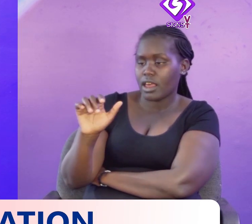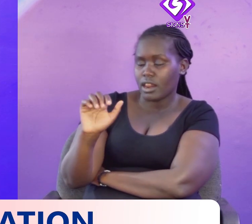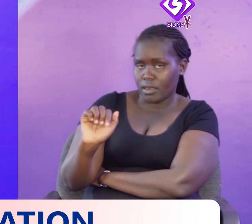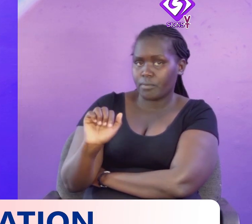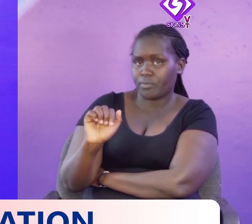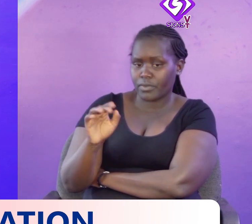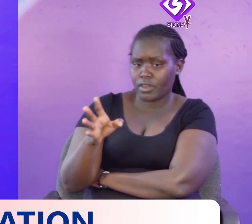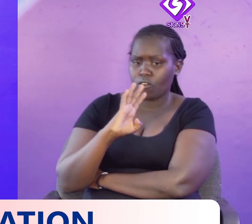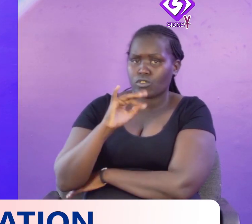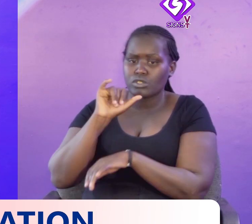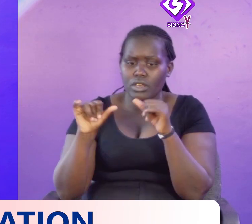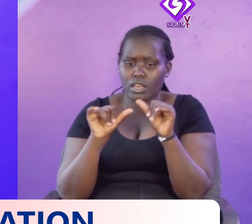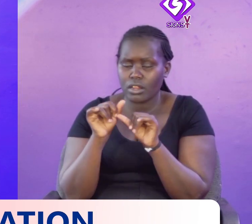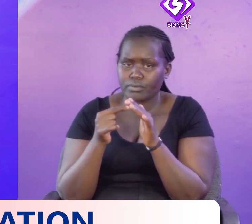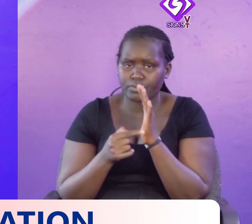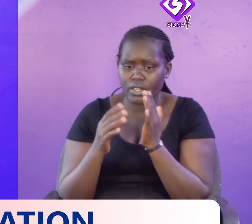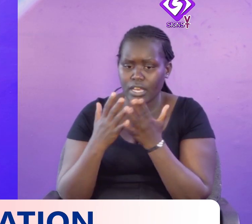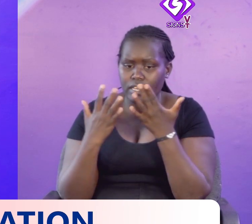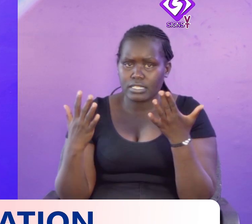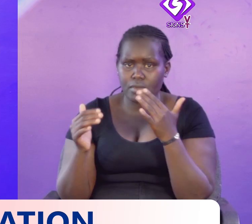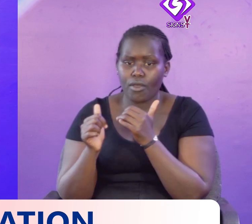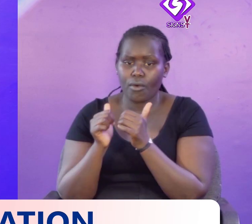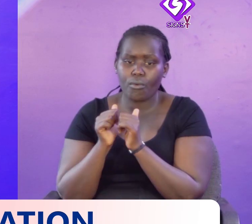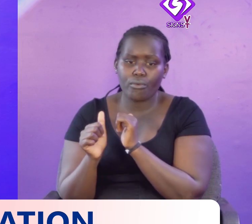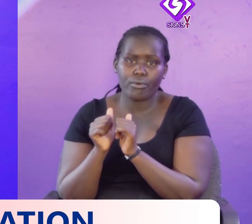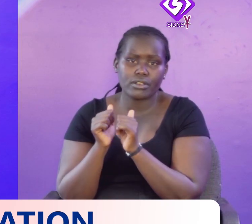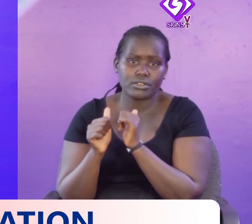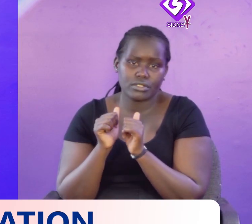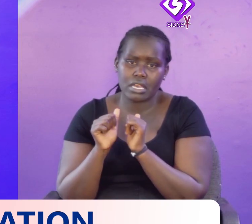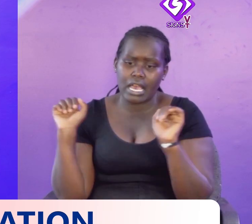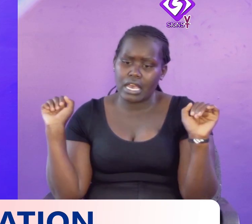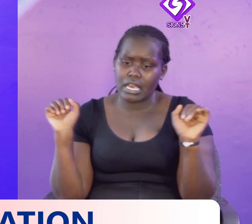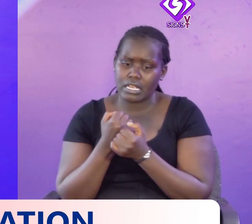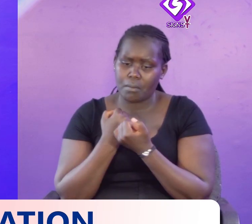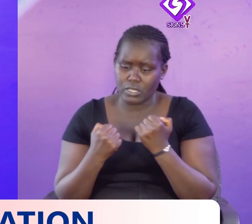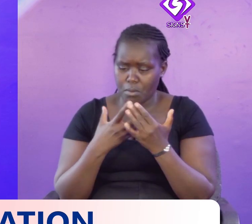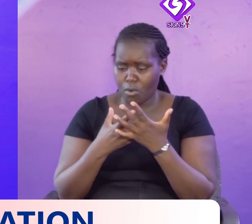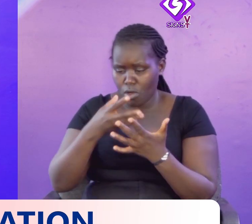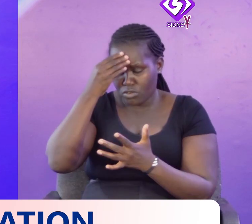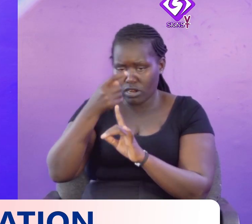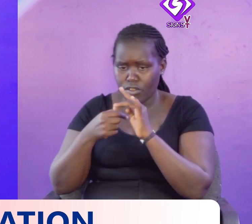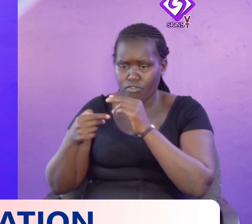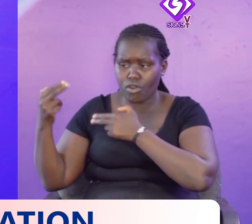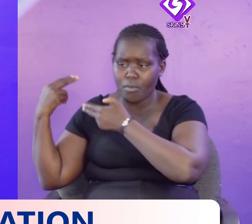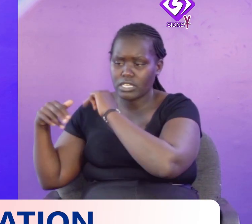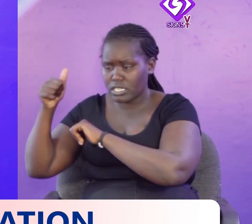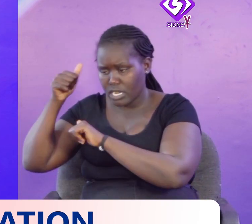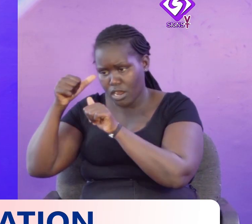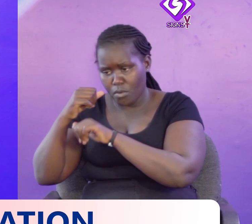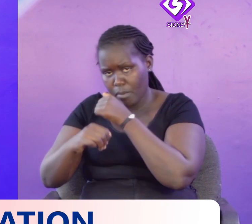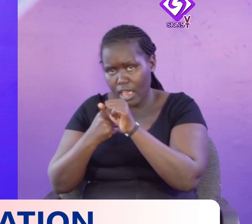you've spoken about something that, can't we learn from history? Remember the year